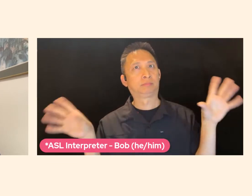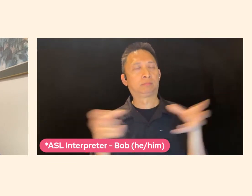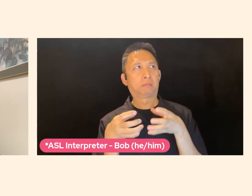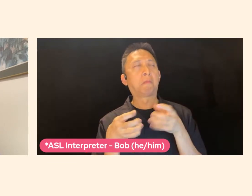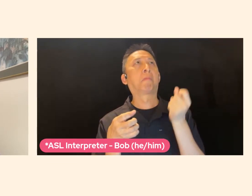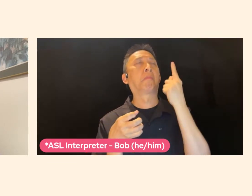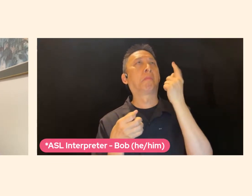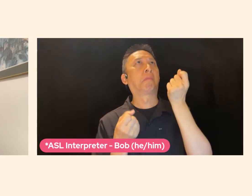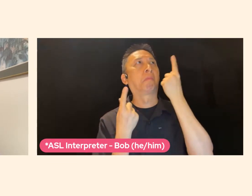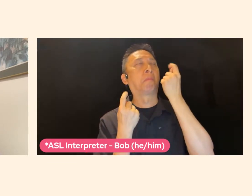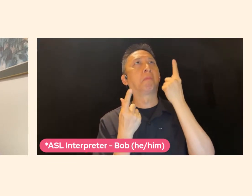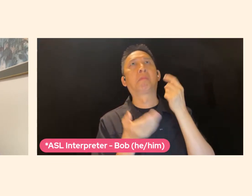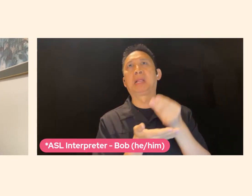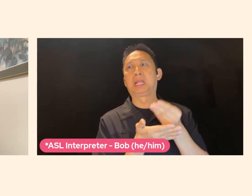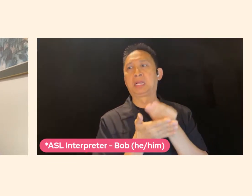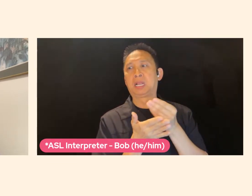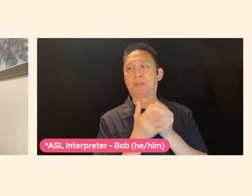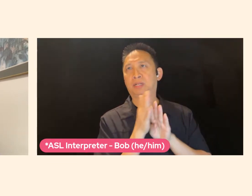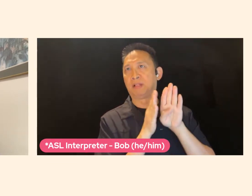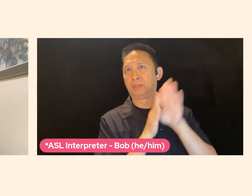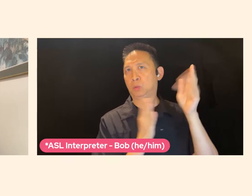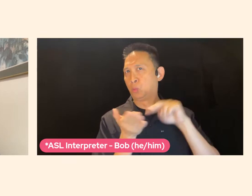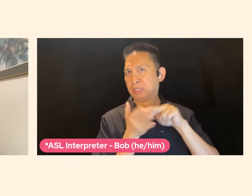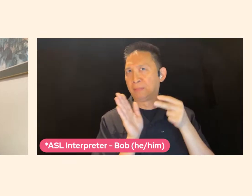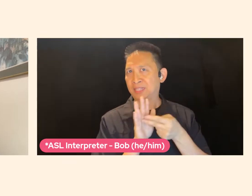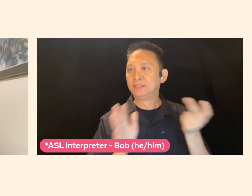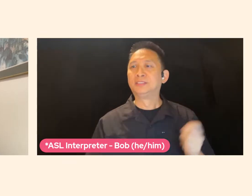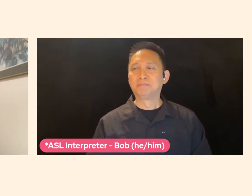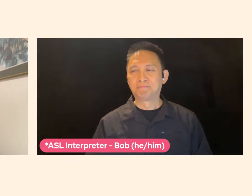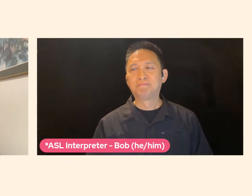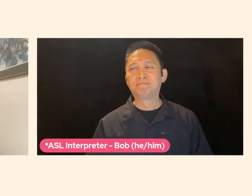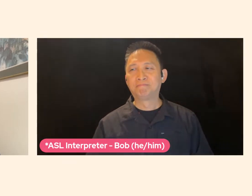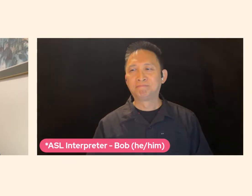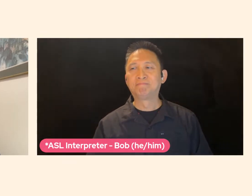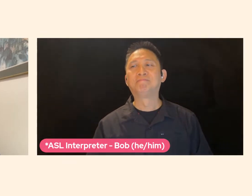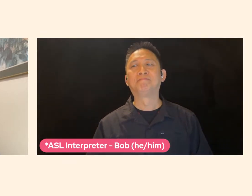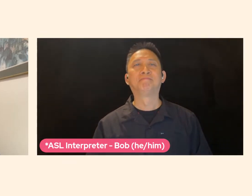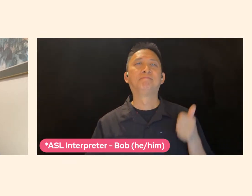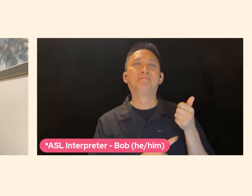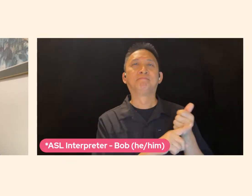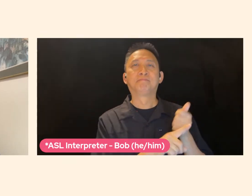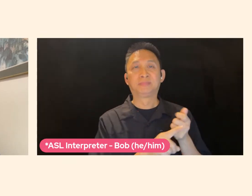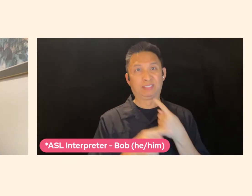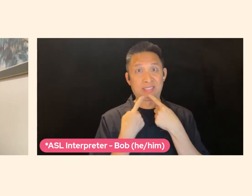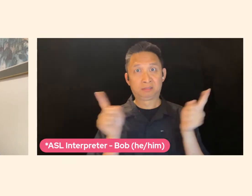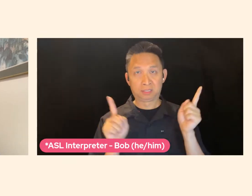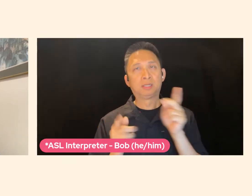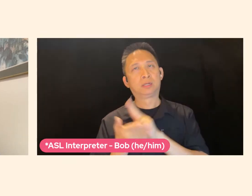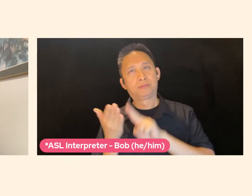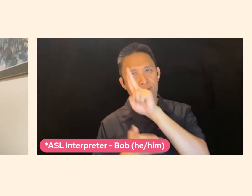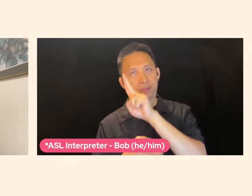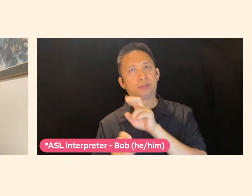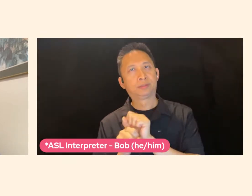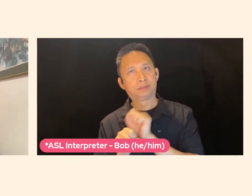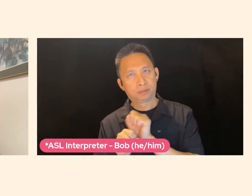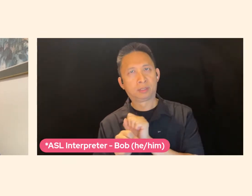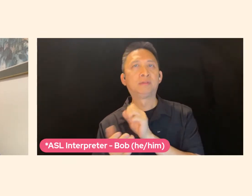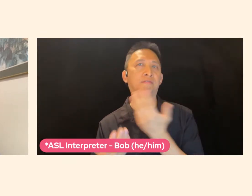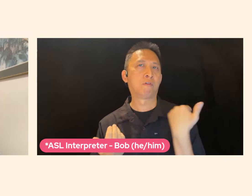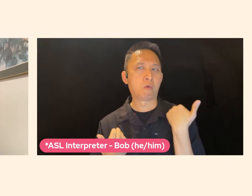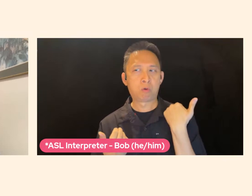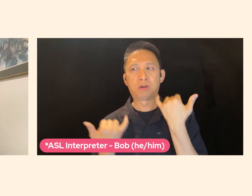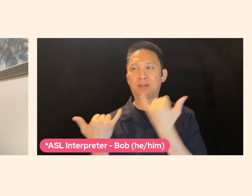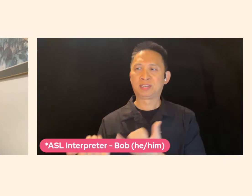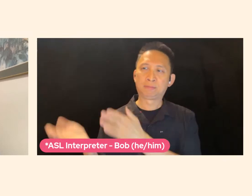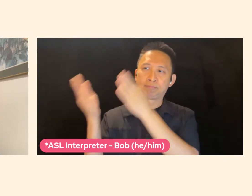native, the journey has taken Noni on a diverse path from academic pursuits to international humanitarian work. Noni